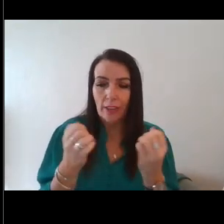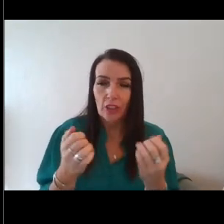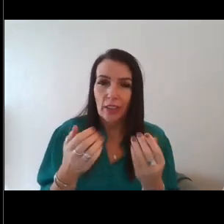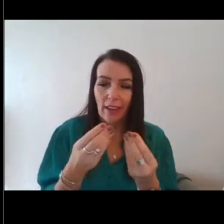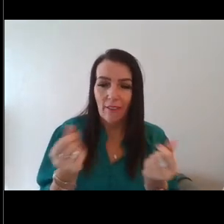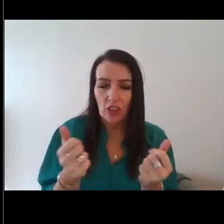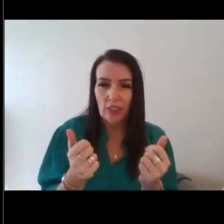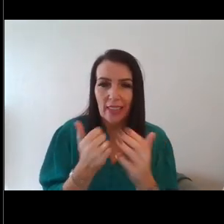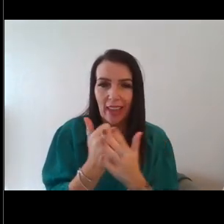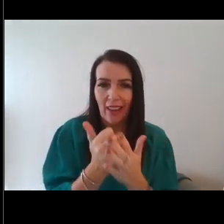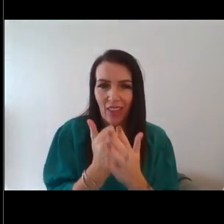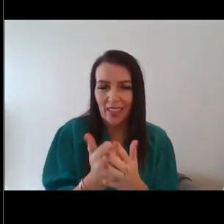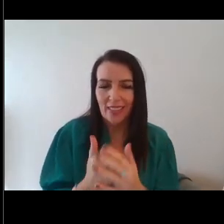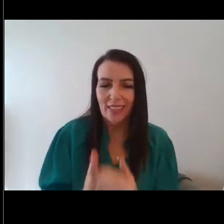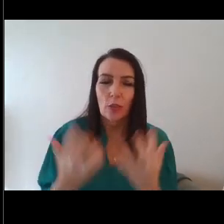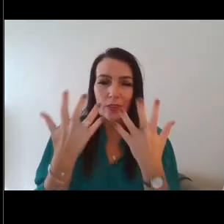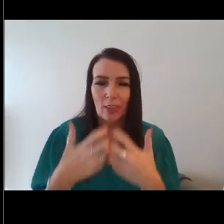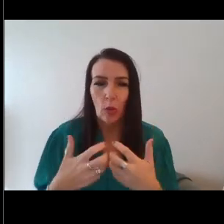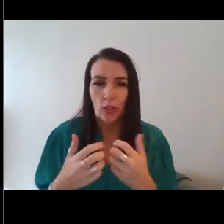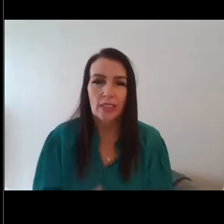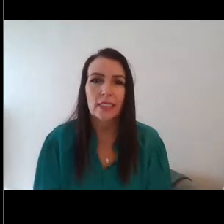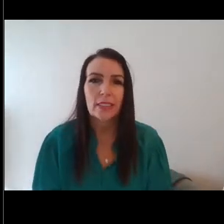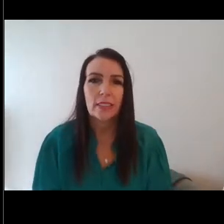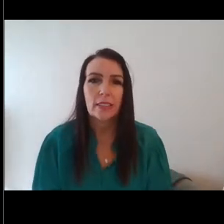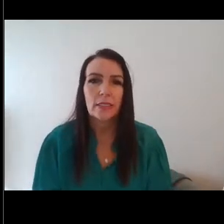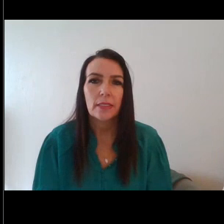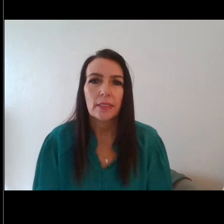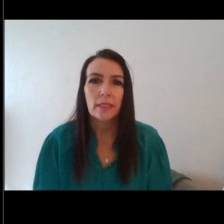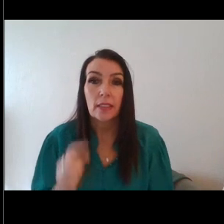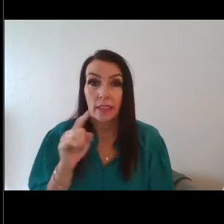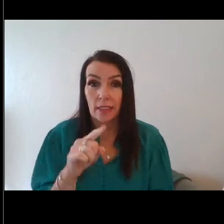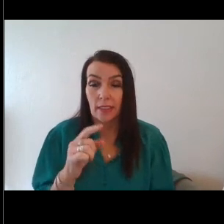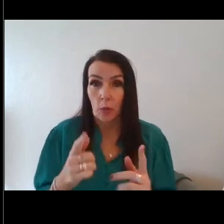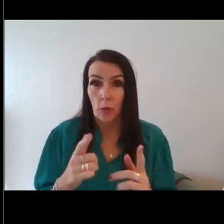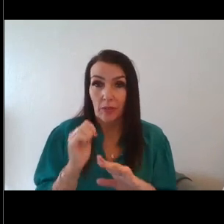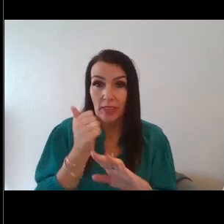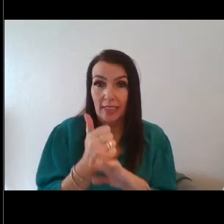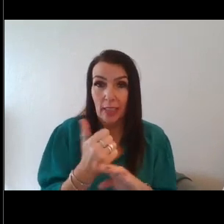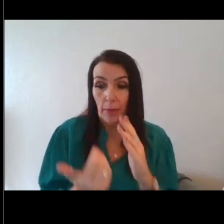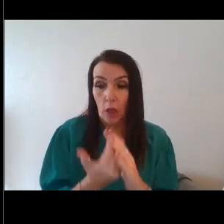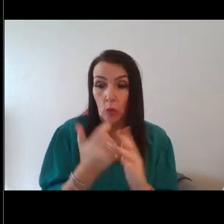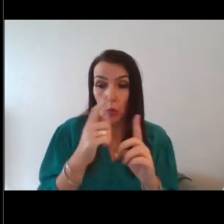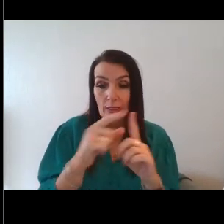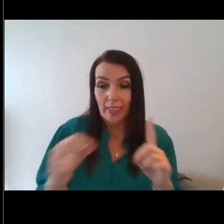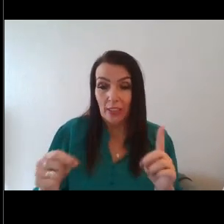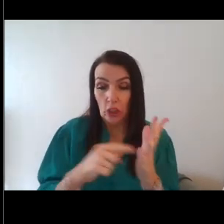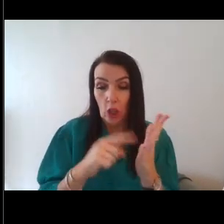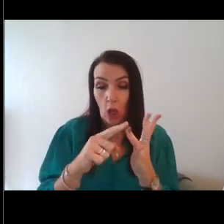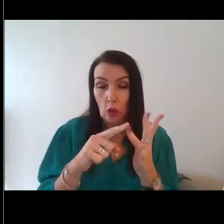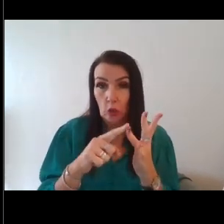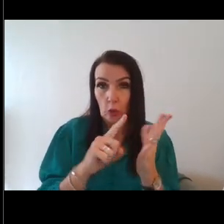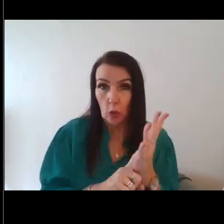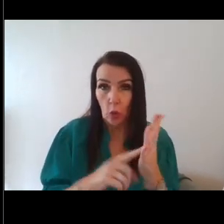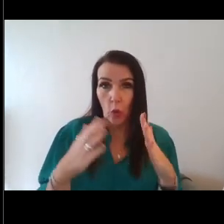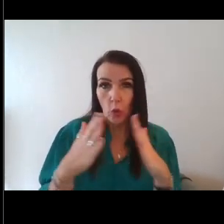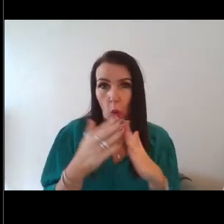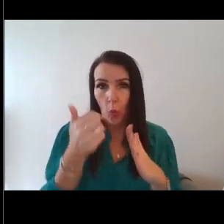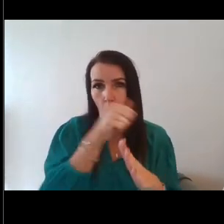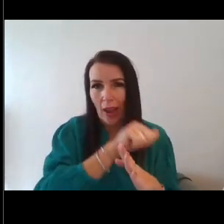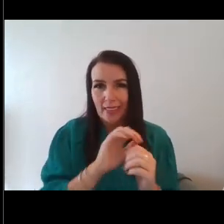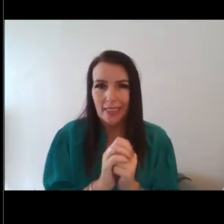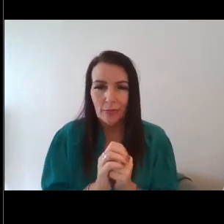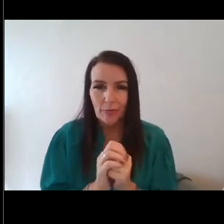renewable technologies. To support this activity, we've developed a new digital tool called HomeWise. It's a way for